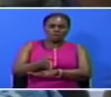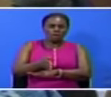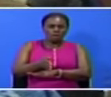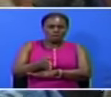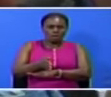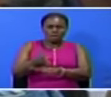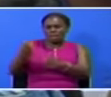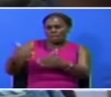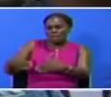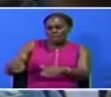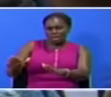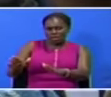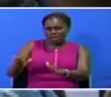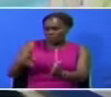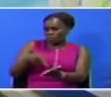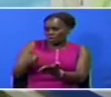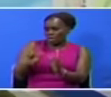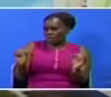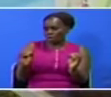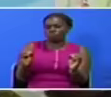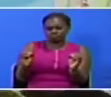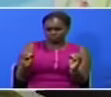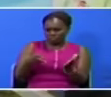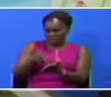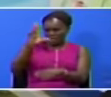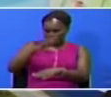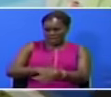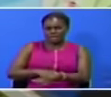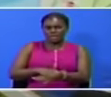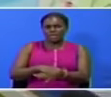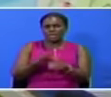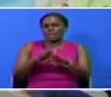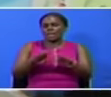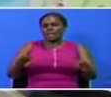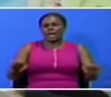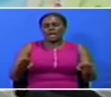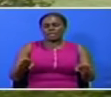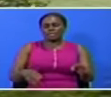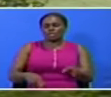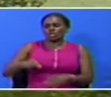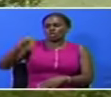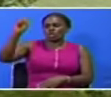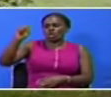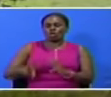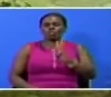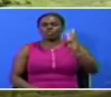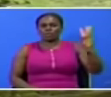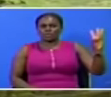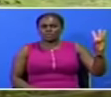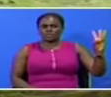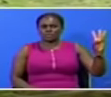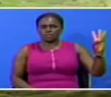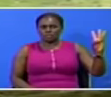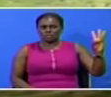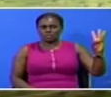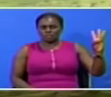be left out in terms of compensation. Most of this land proceeding northwest to the proposed industrial parks at